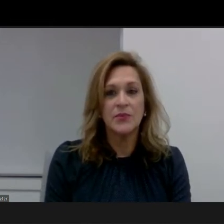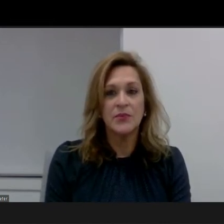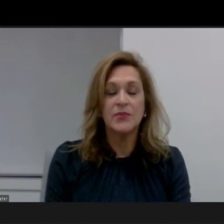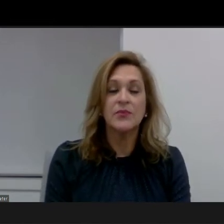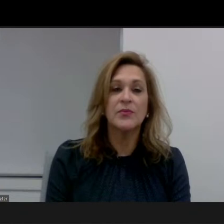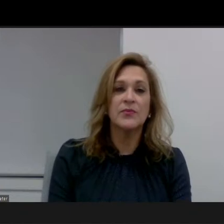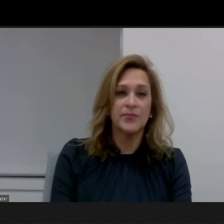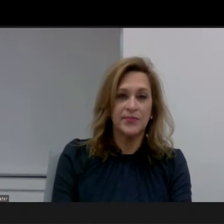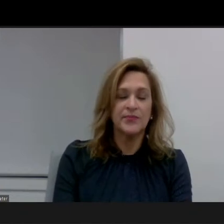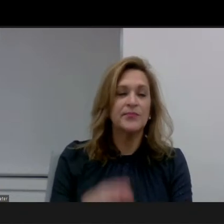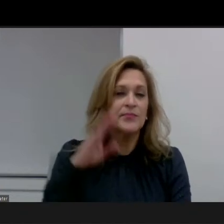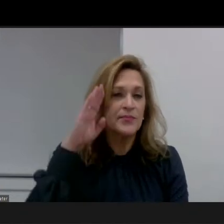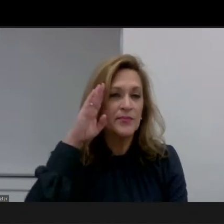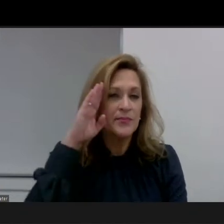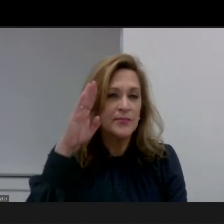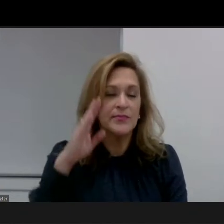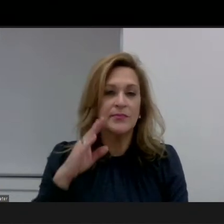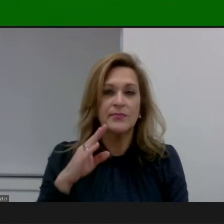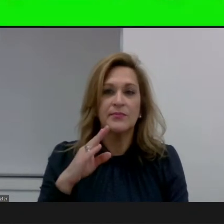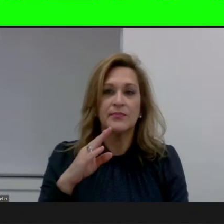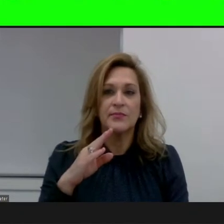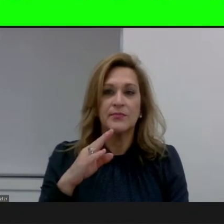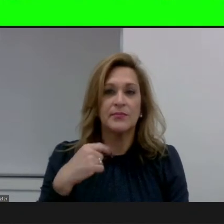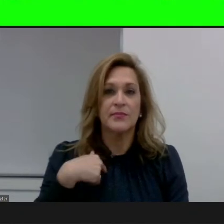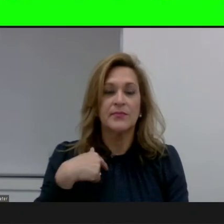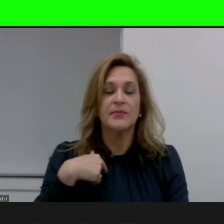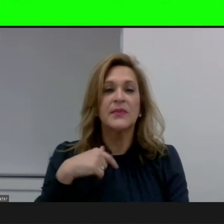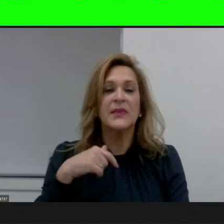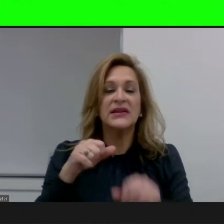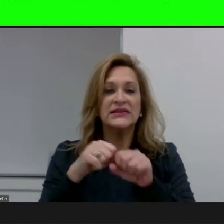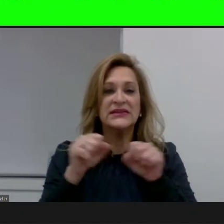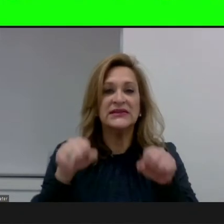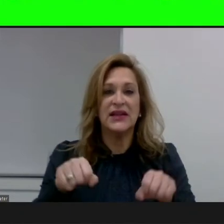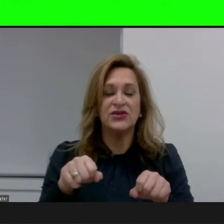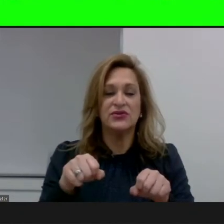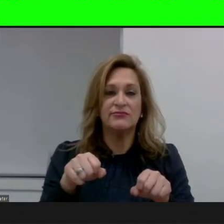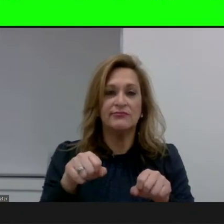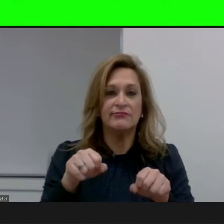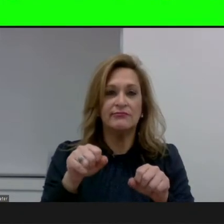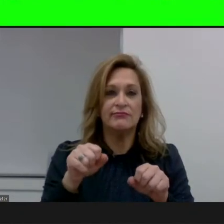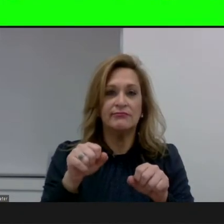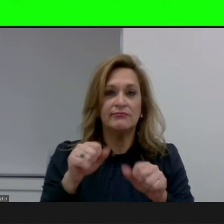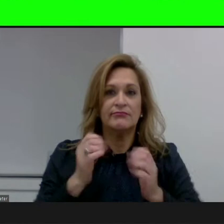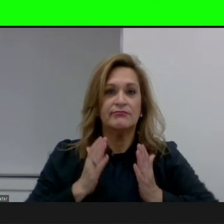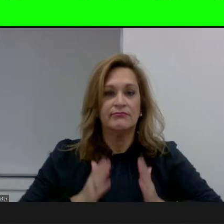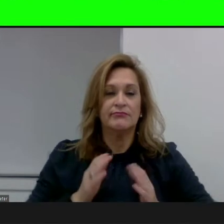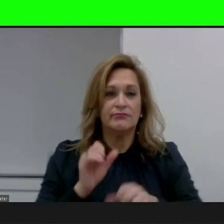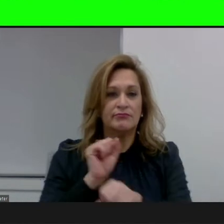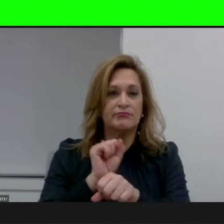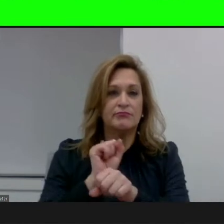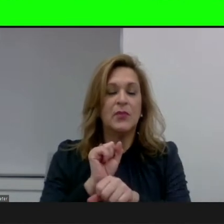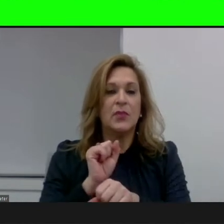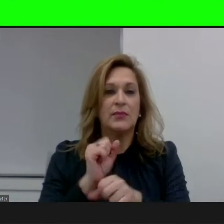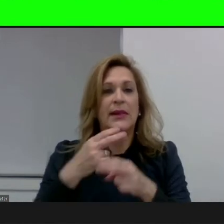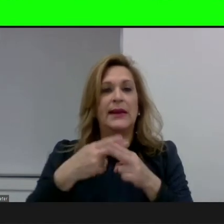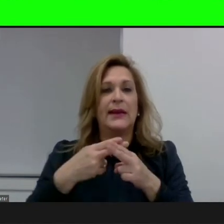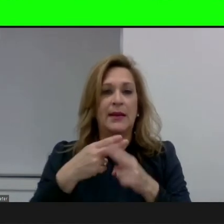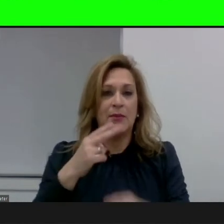Hi, this is Station Agent Hernandez. Can you guys hear me?